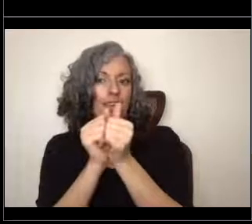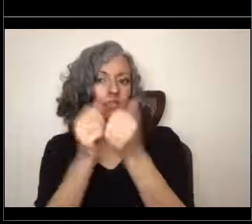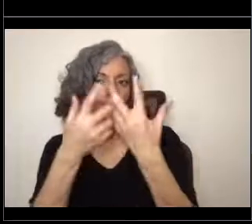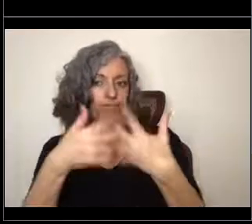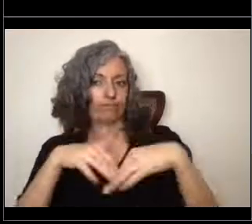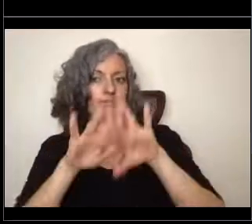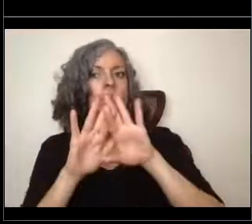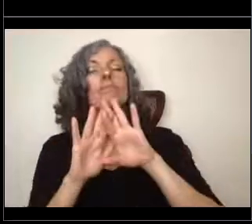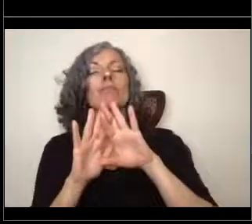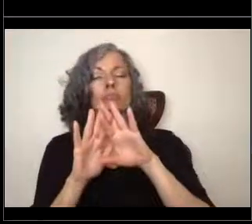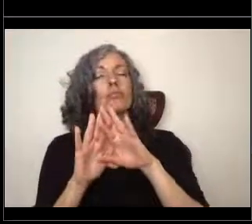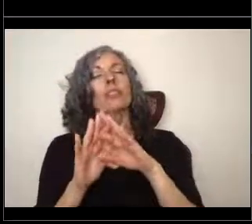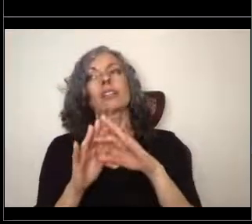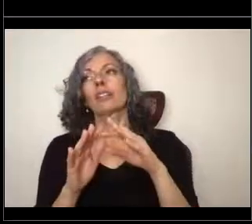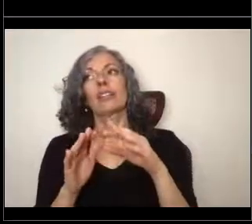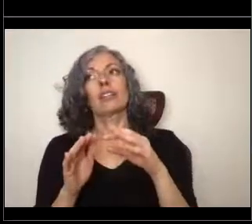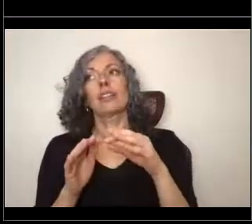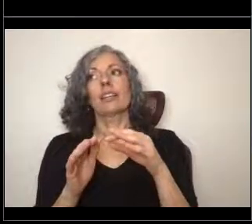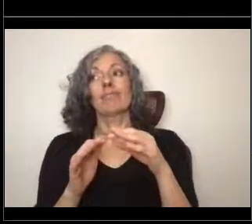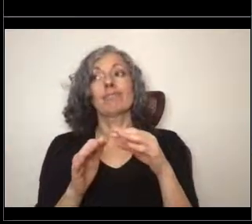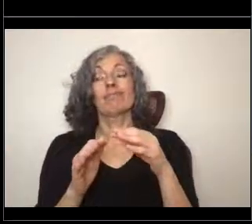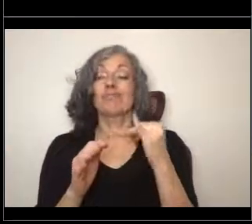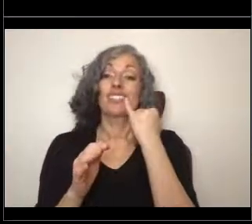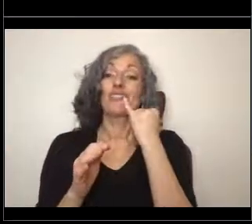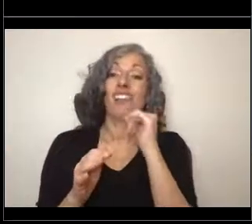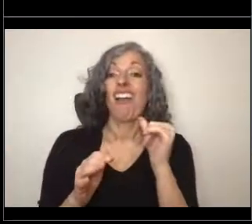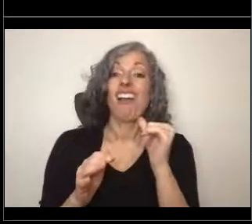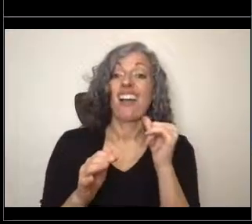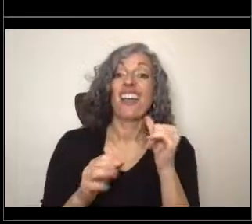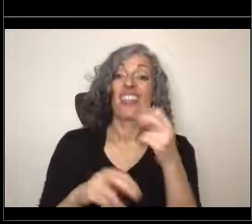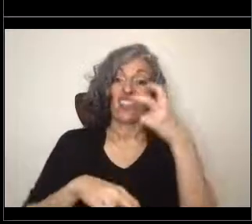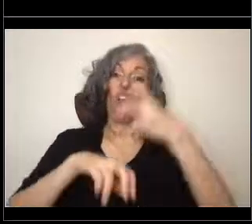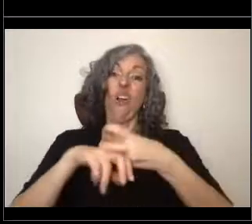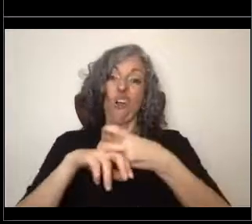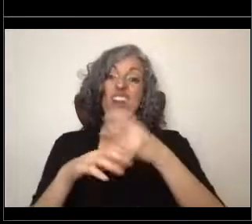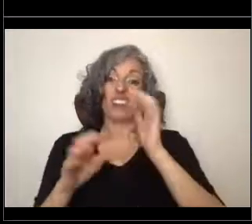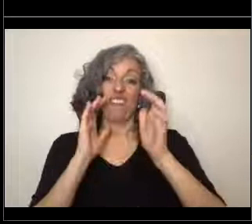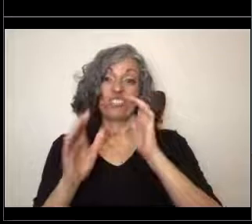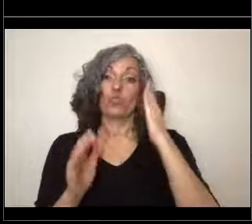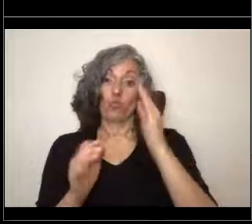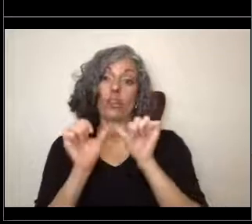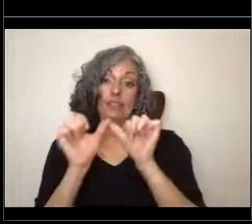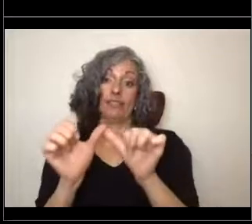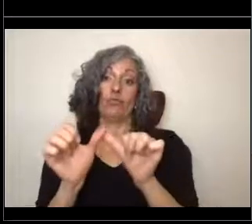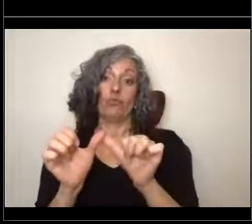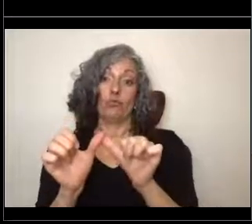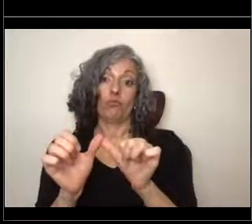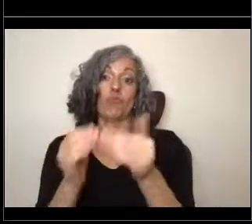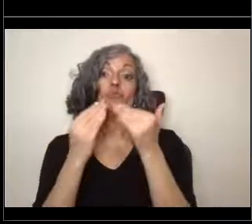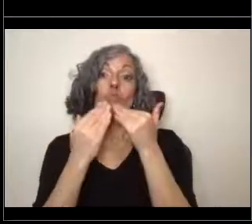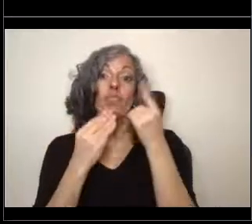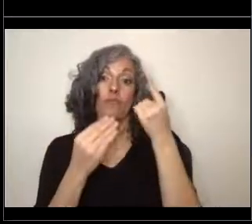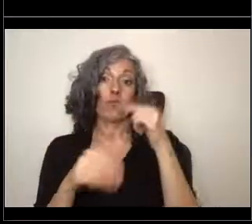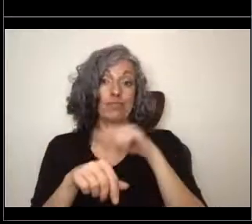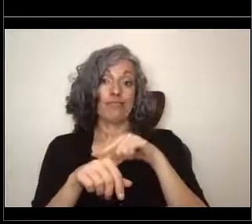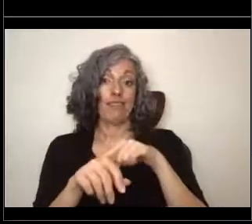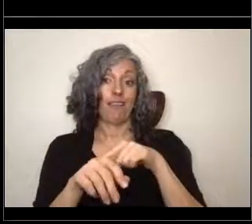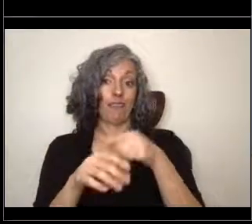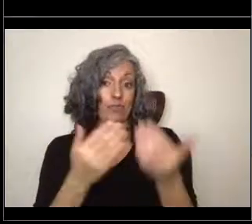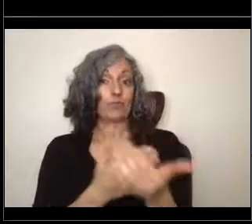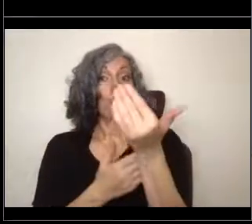these difficult conversations are made that much harder. So thank you for the time this morning. Thank you. One